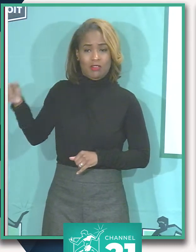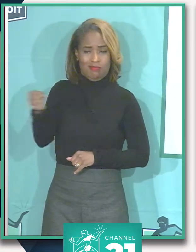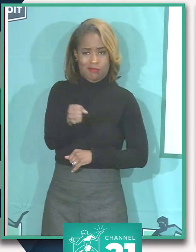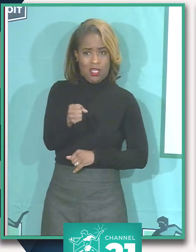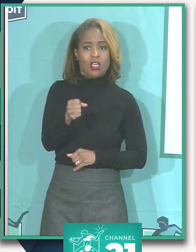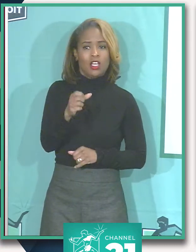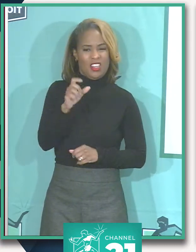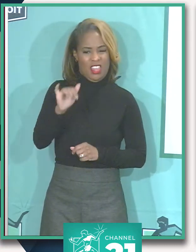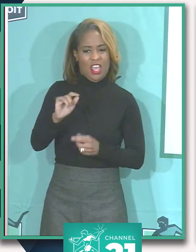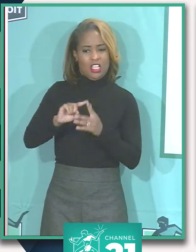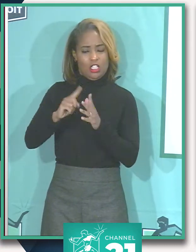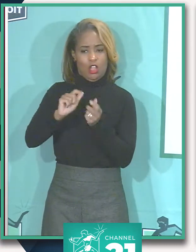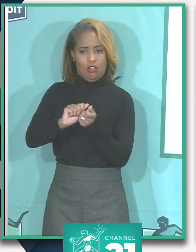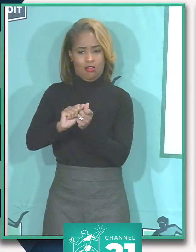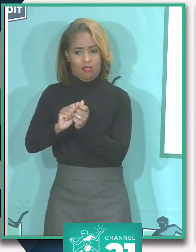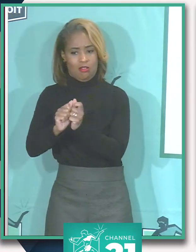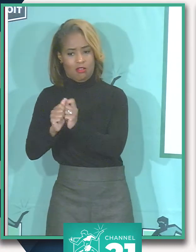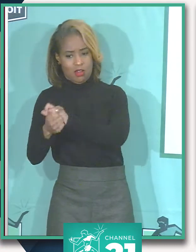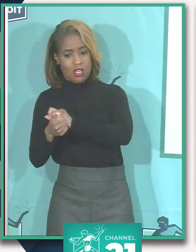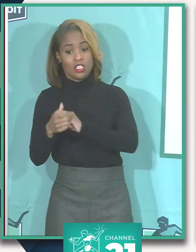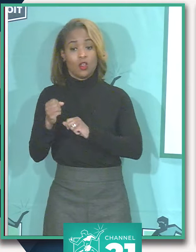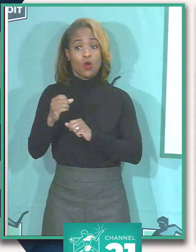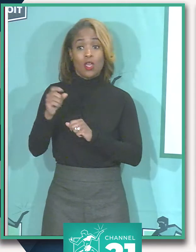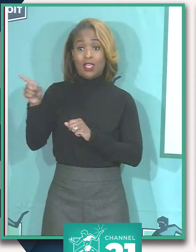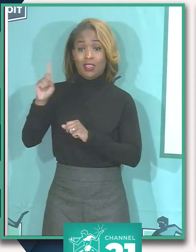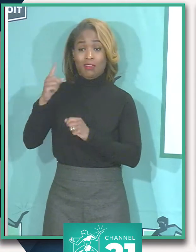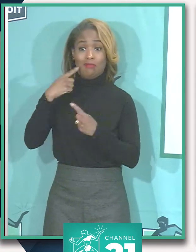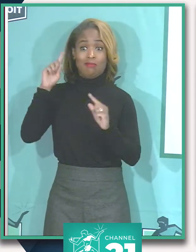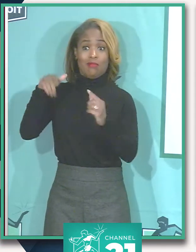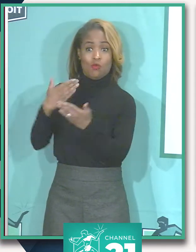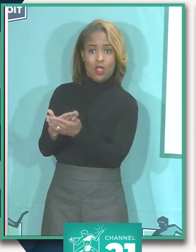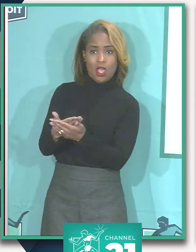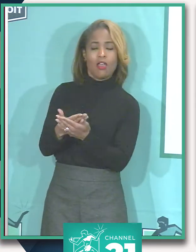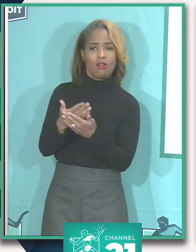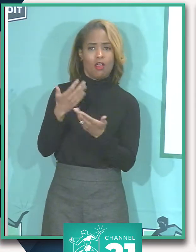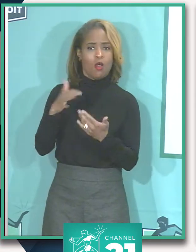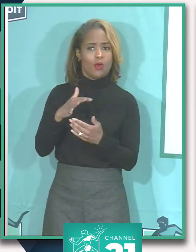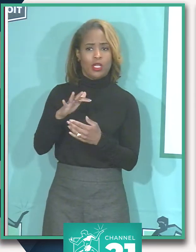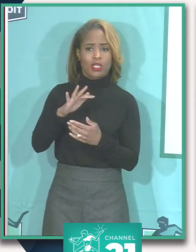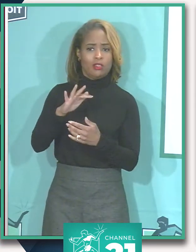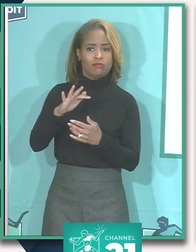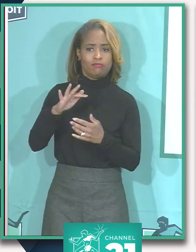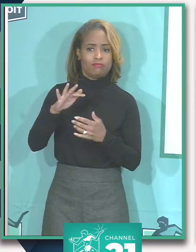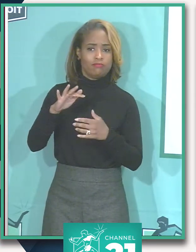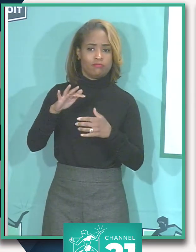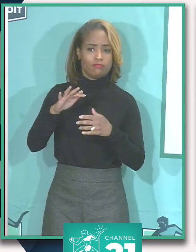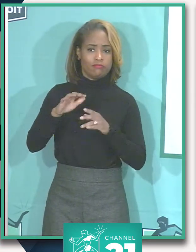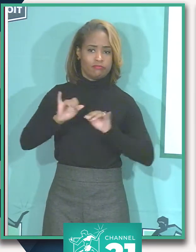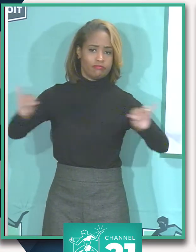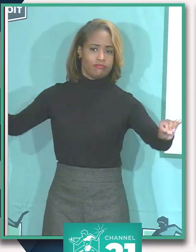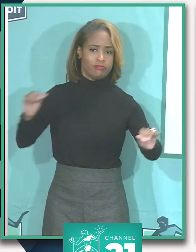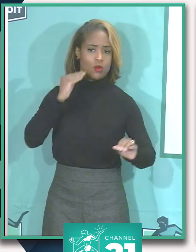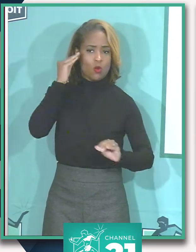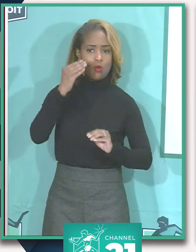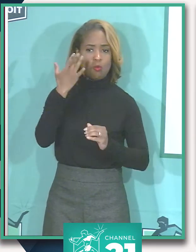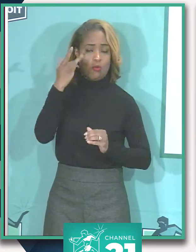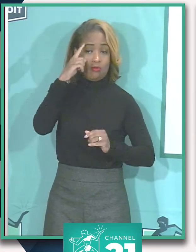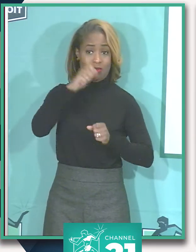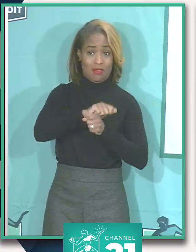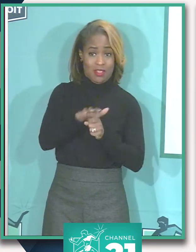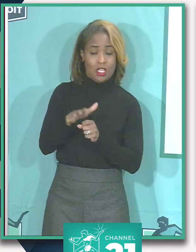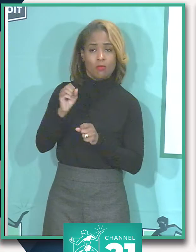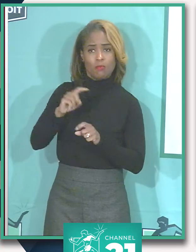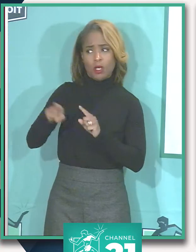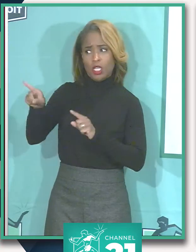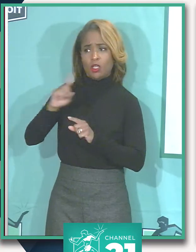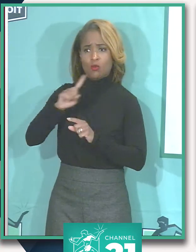got here, we were on COVID lockdown, but he has done an absolutely outstanding job and was a key part of putting this